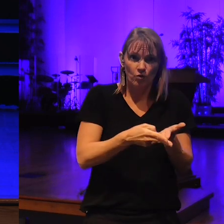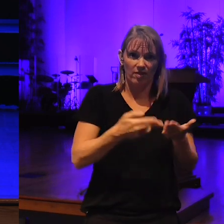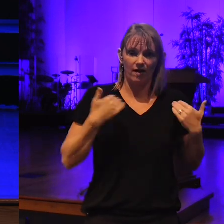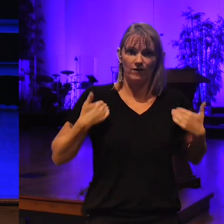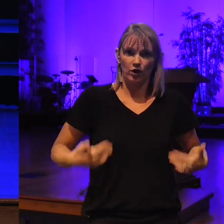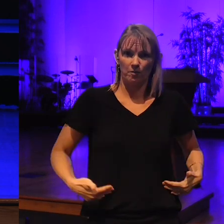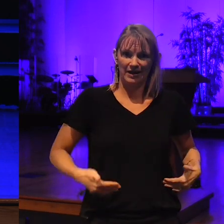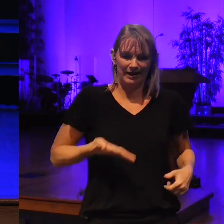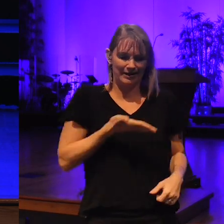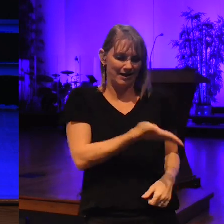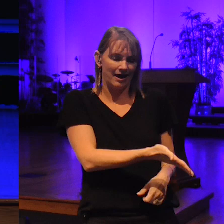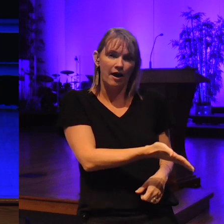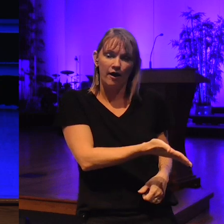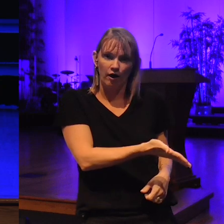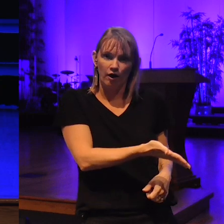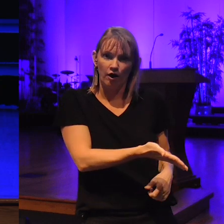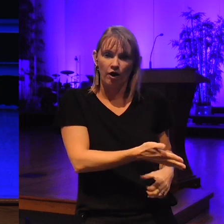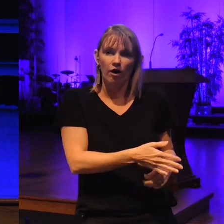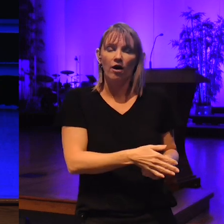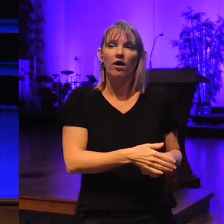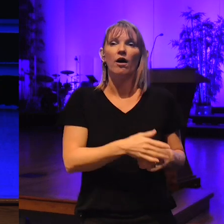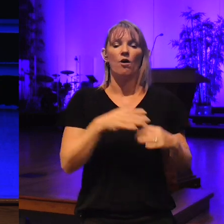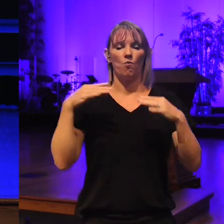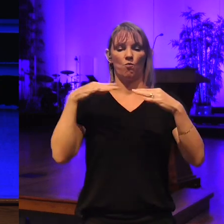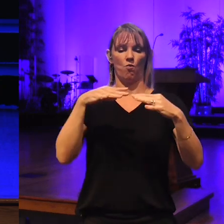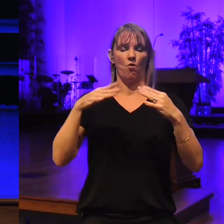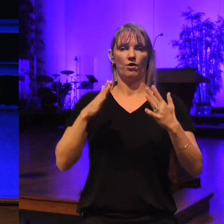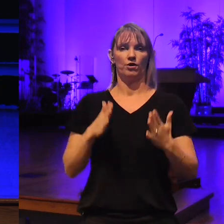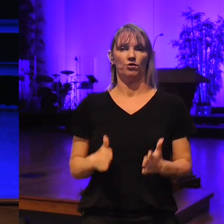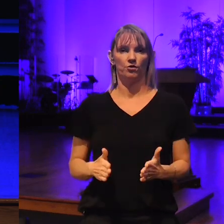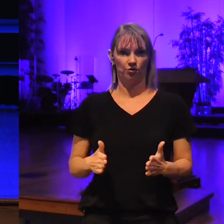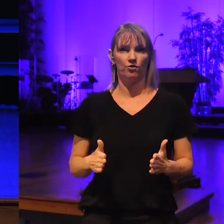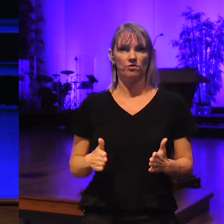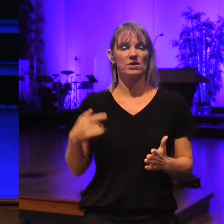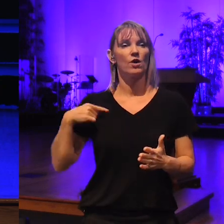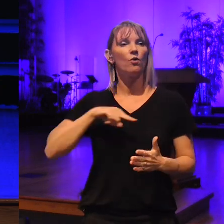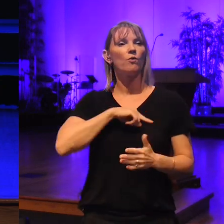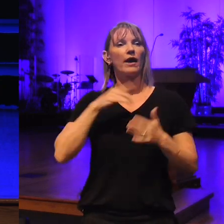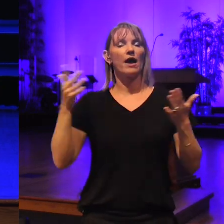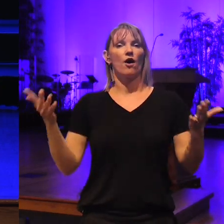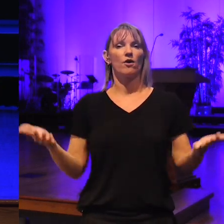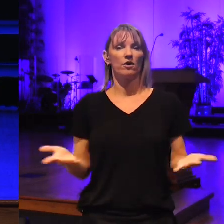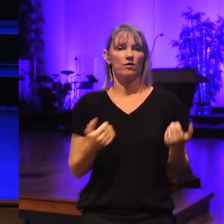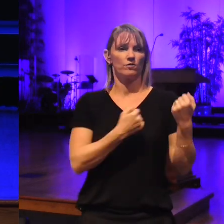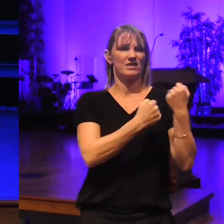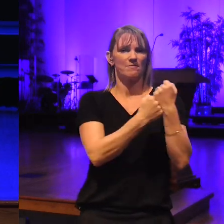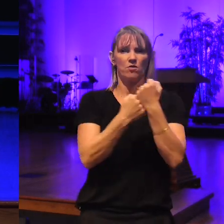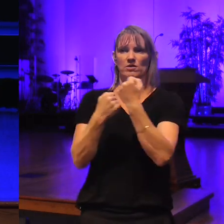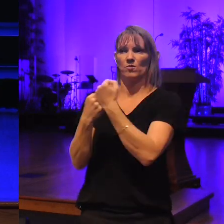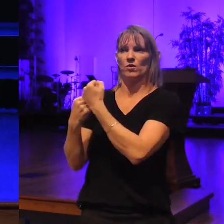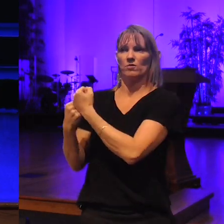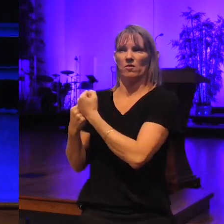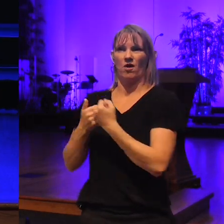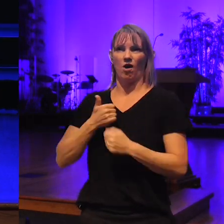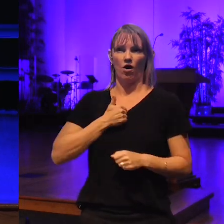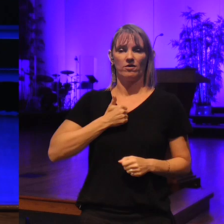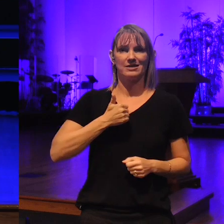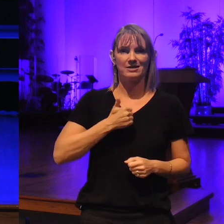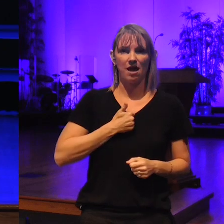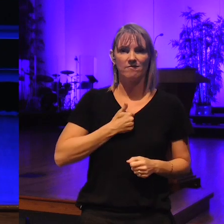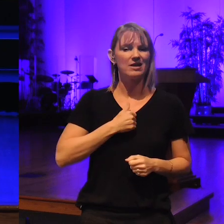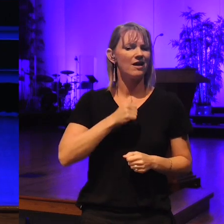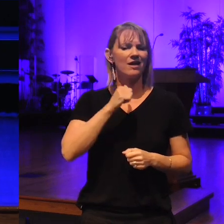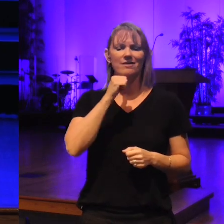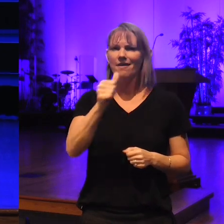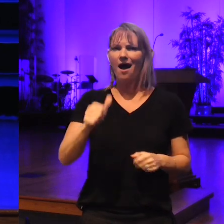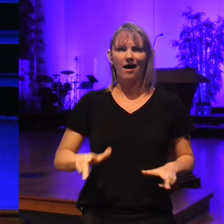there. So, warriors, we are here to support ourselves, not